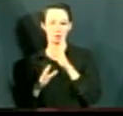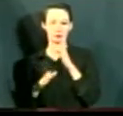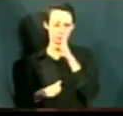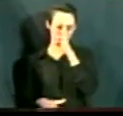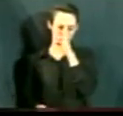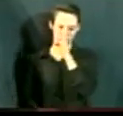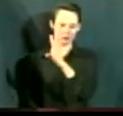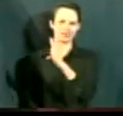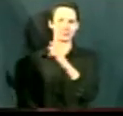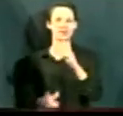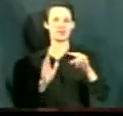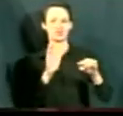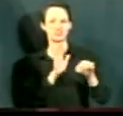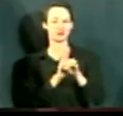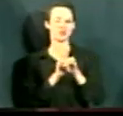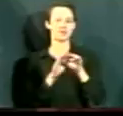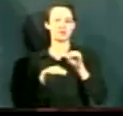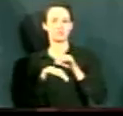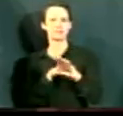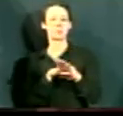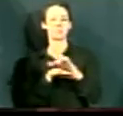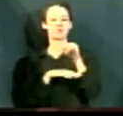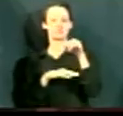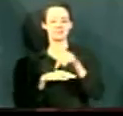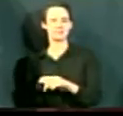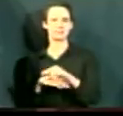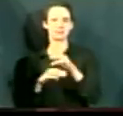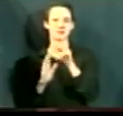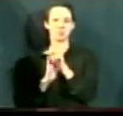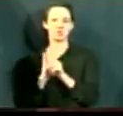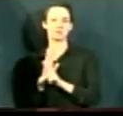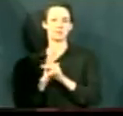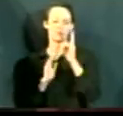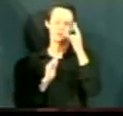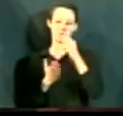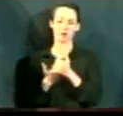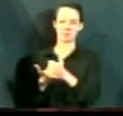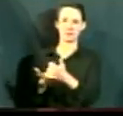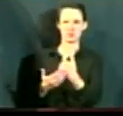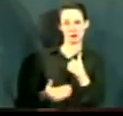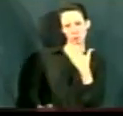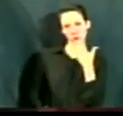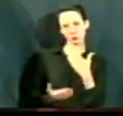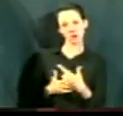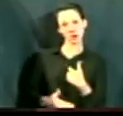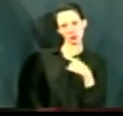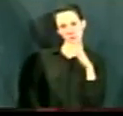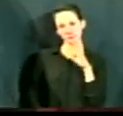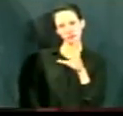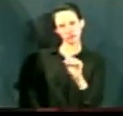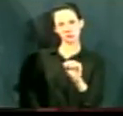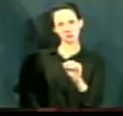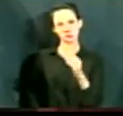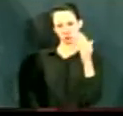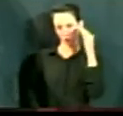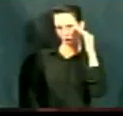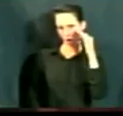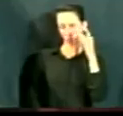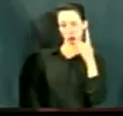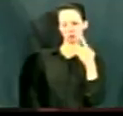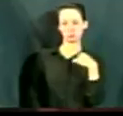this legislation to be here tonight to help. I'm good. I'm 50. You know, we've taken the